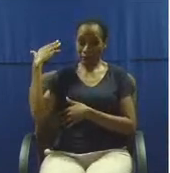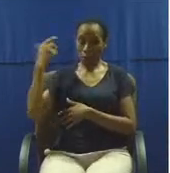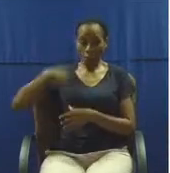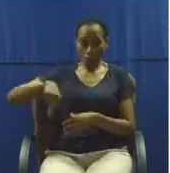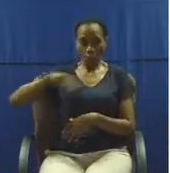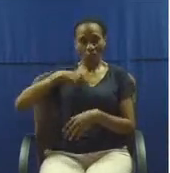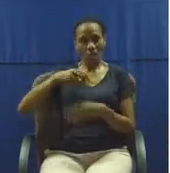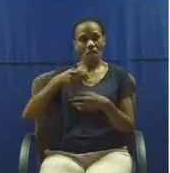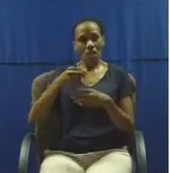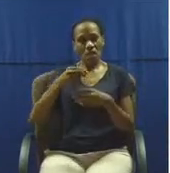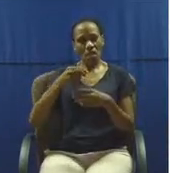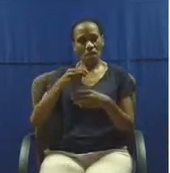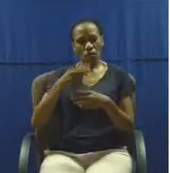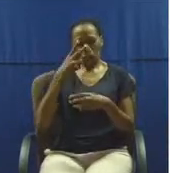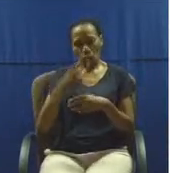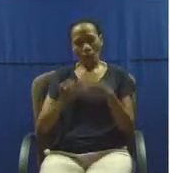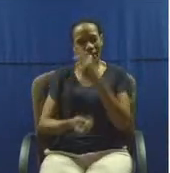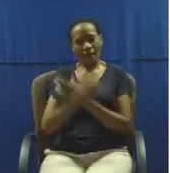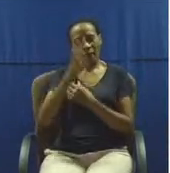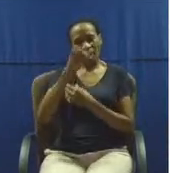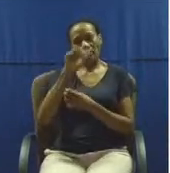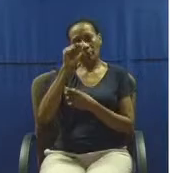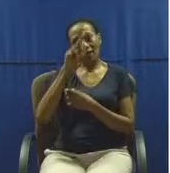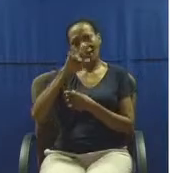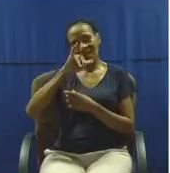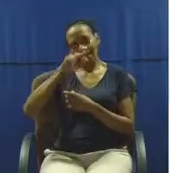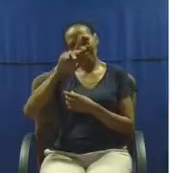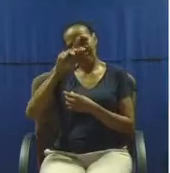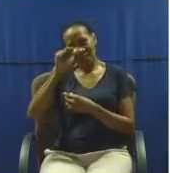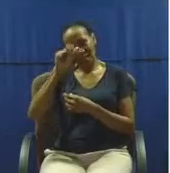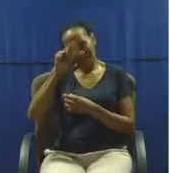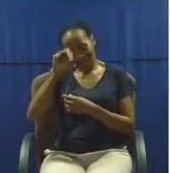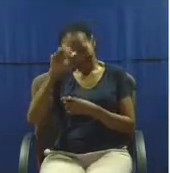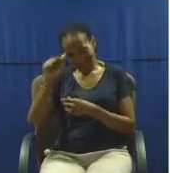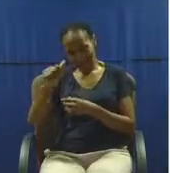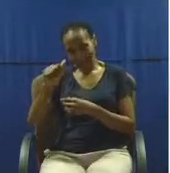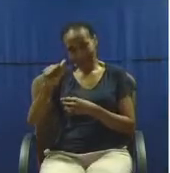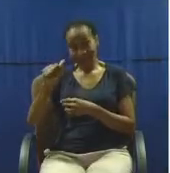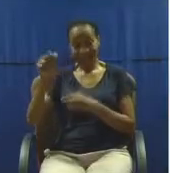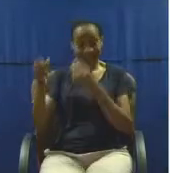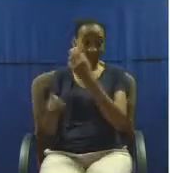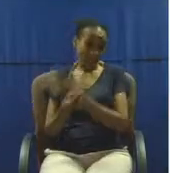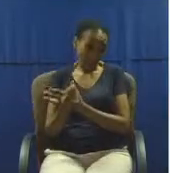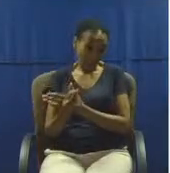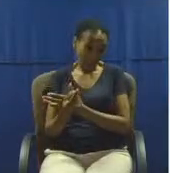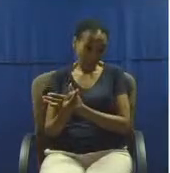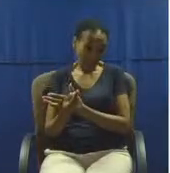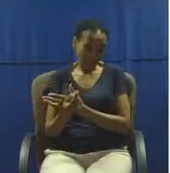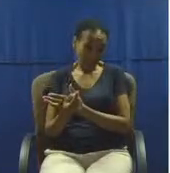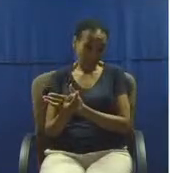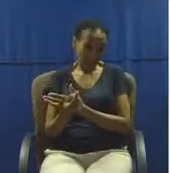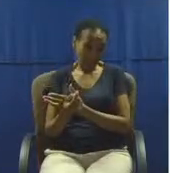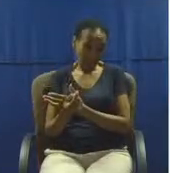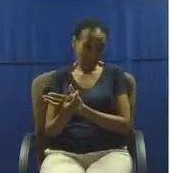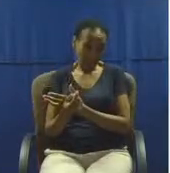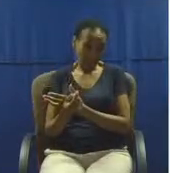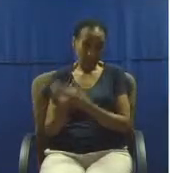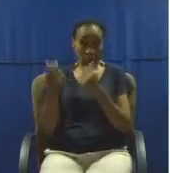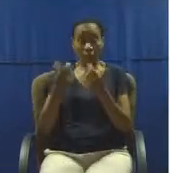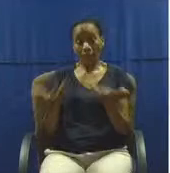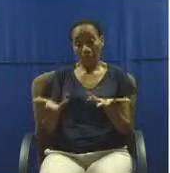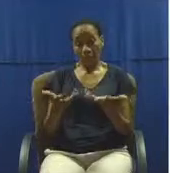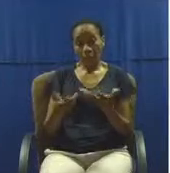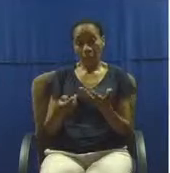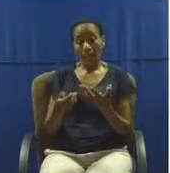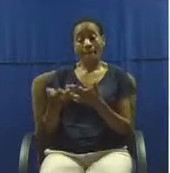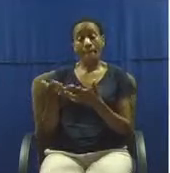the Marikana situation, the post-94 Sharpeville situation in South Africa. The Farlam Commission was